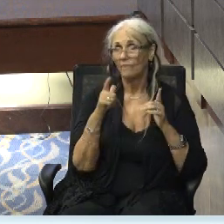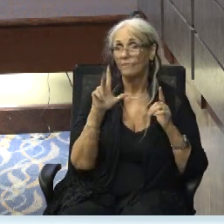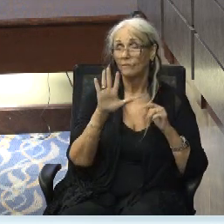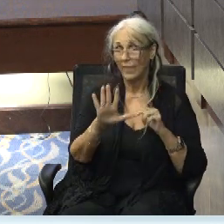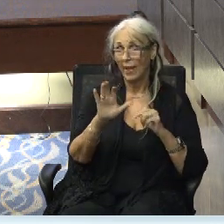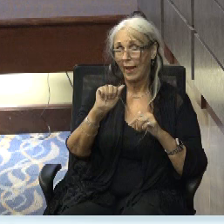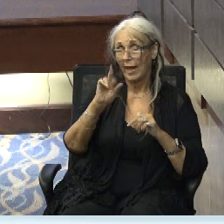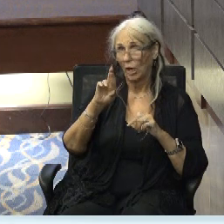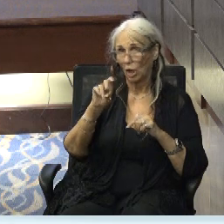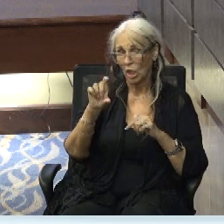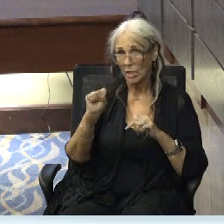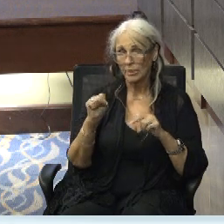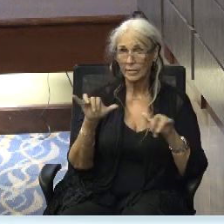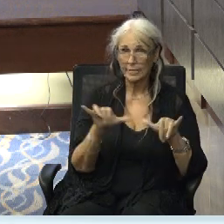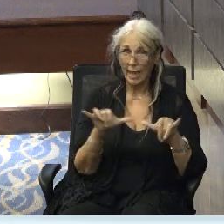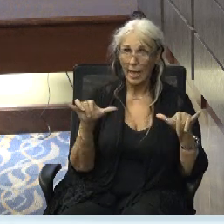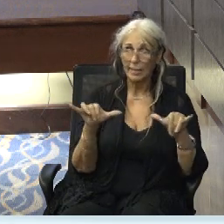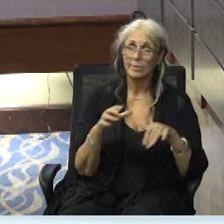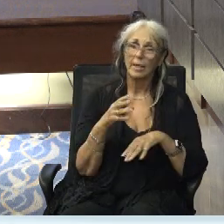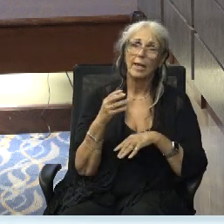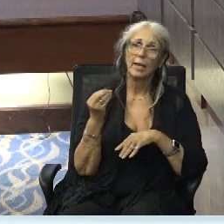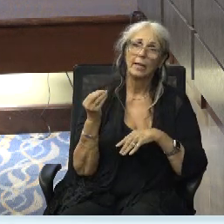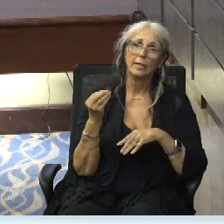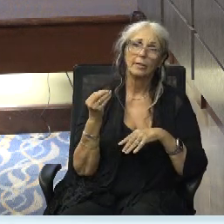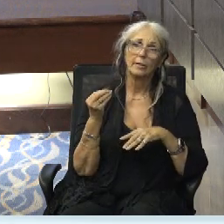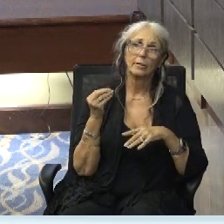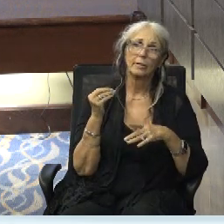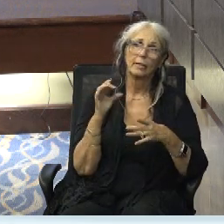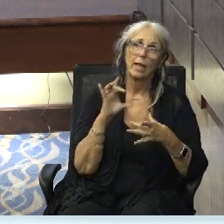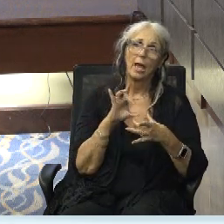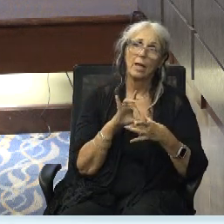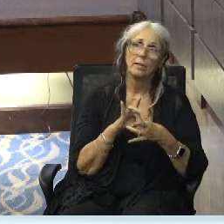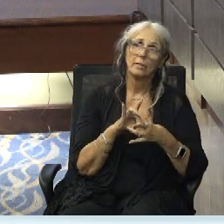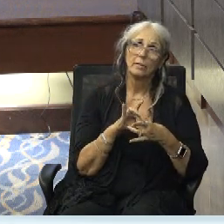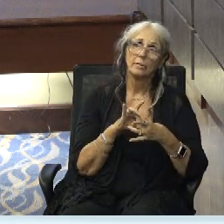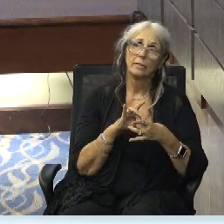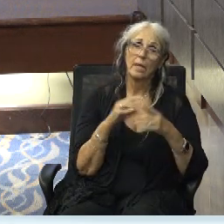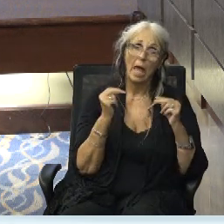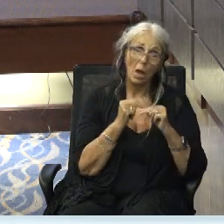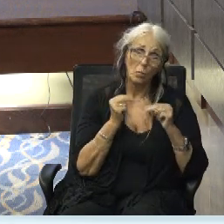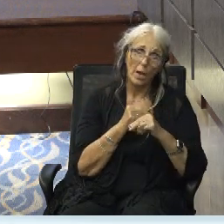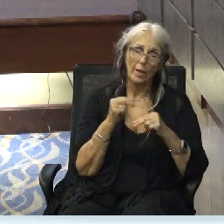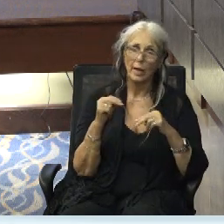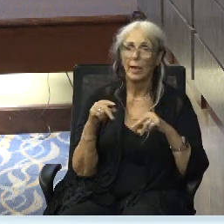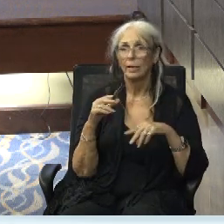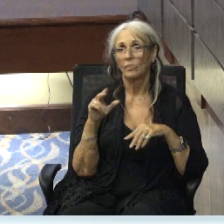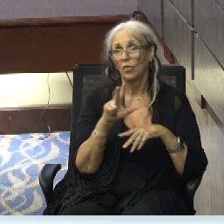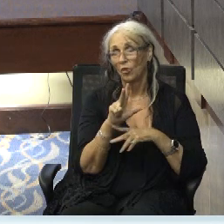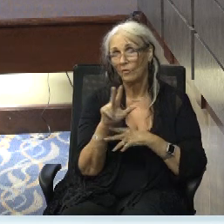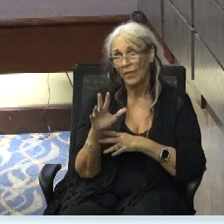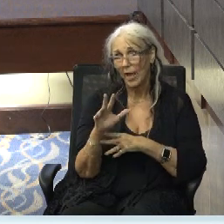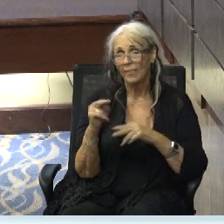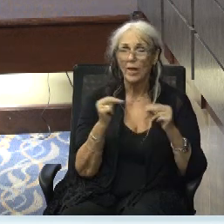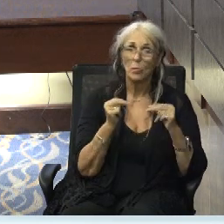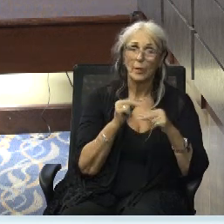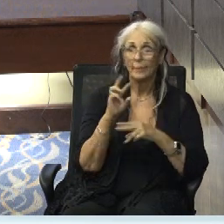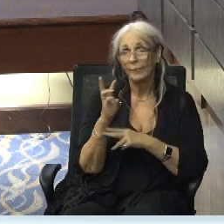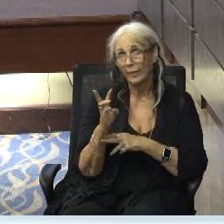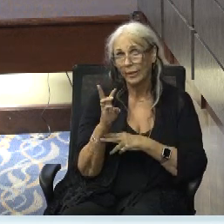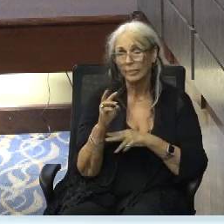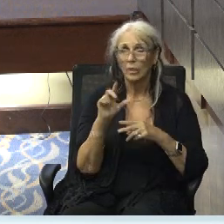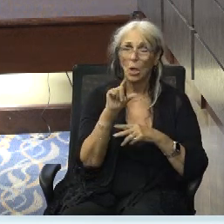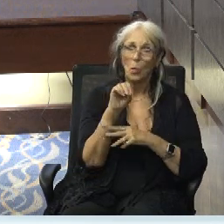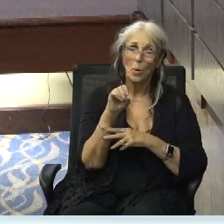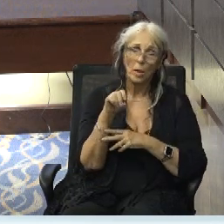size and along a limited access highway, and those are roadways like I-35, Highway 6, Loop